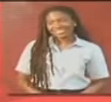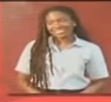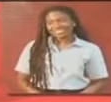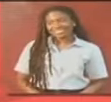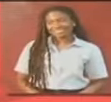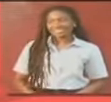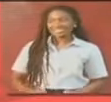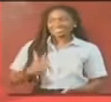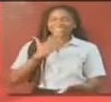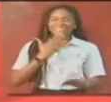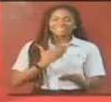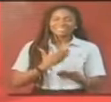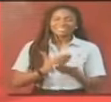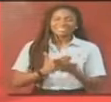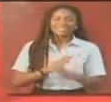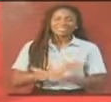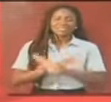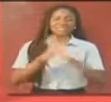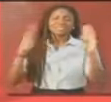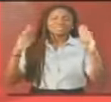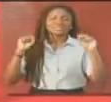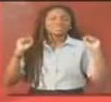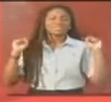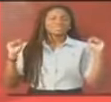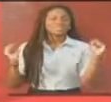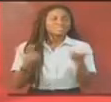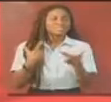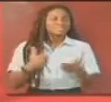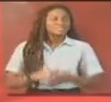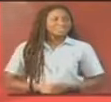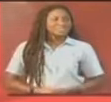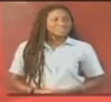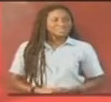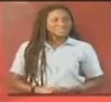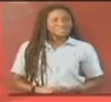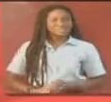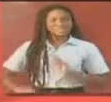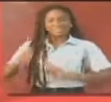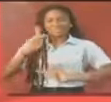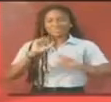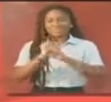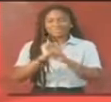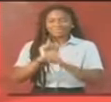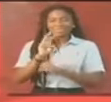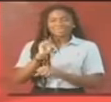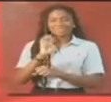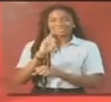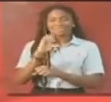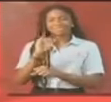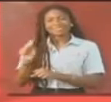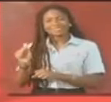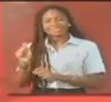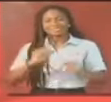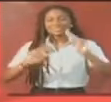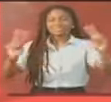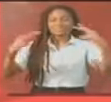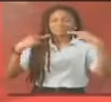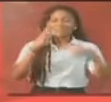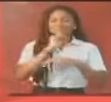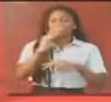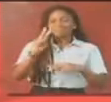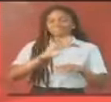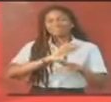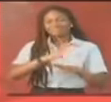Good morning, colleagues, Dr. Hines, Mr. Siram Singh, Nurse Sukchan, members of the media, and all our viewers who are chiming